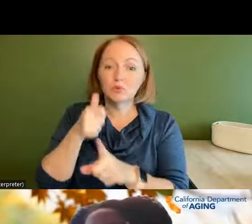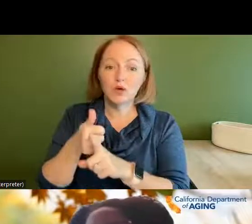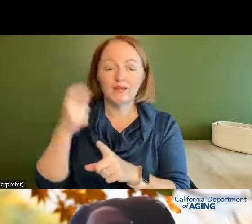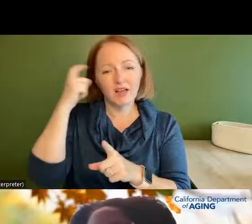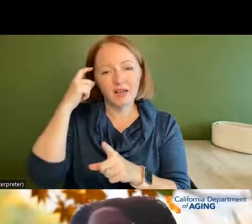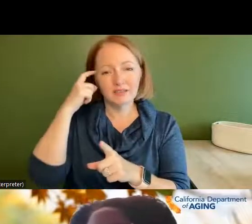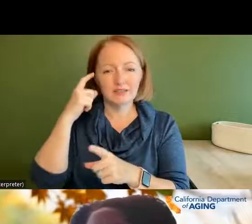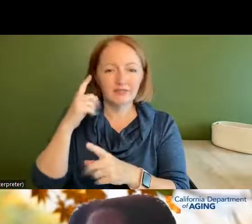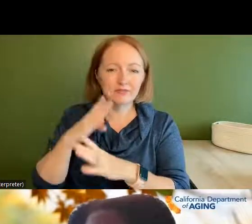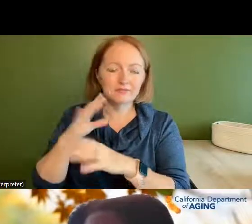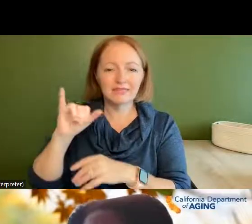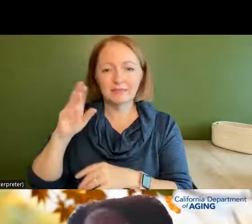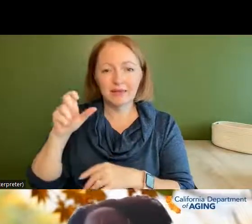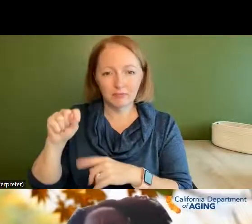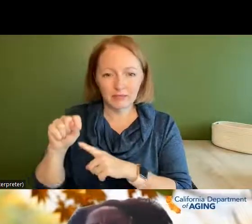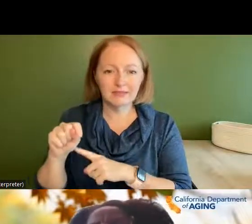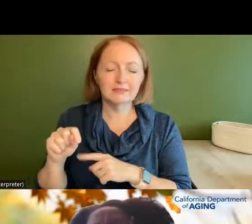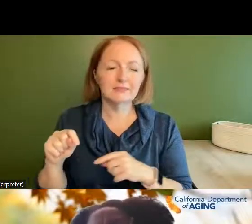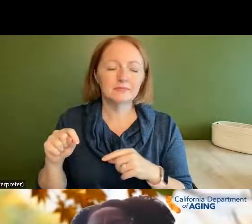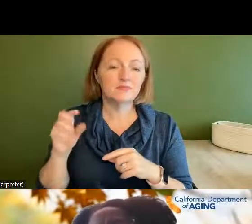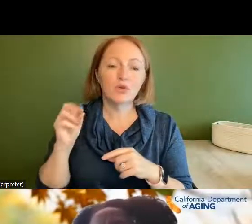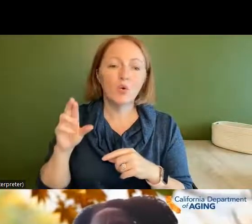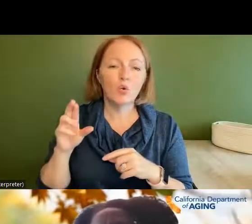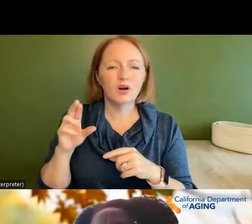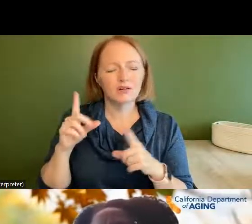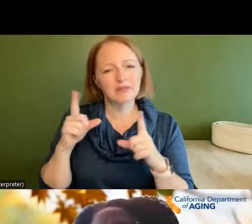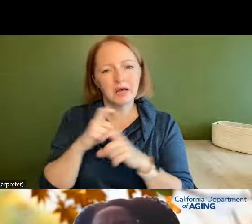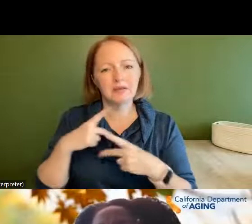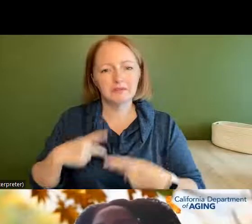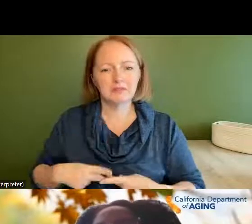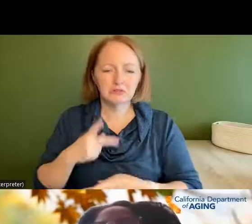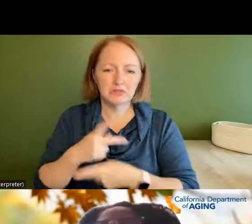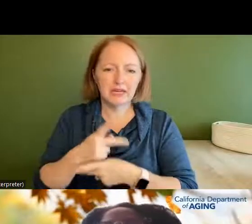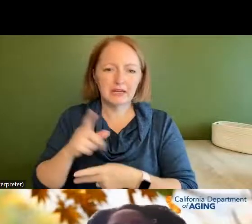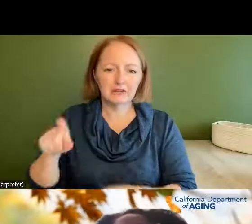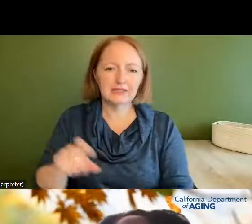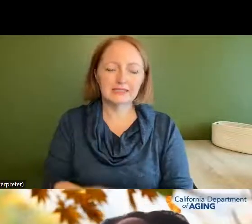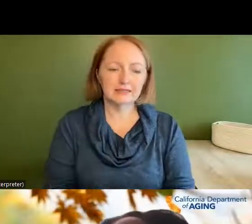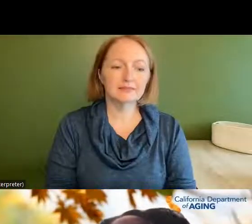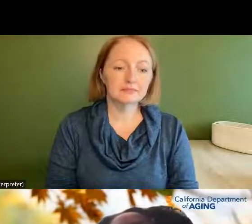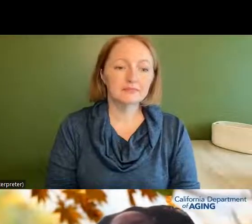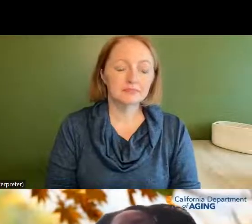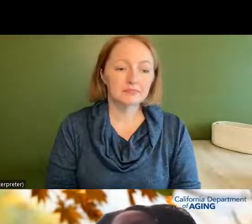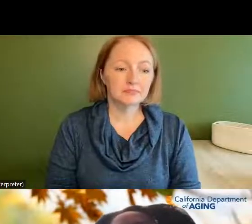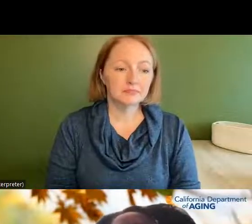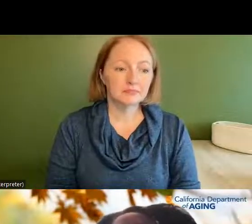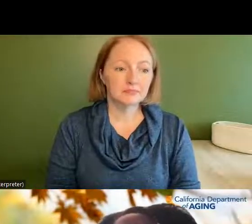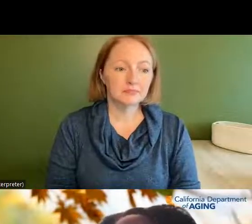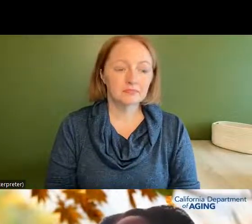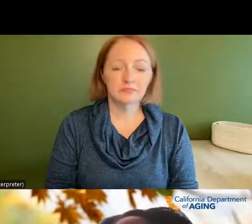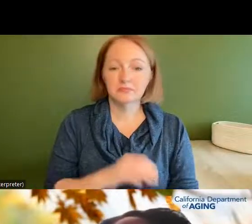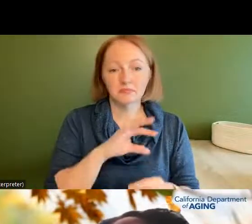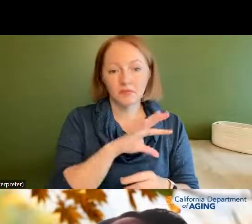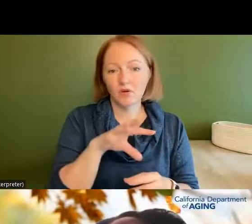cognitive impairments or complex physical care needs. But all of